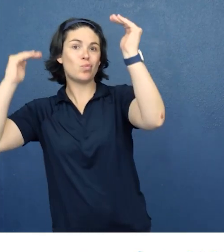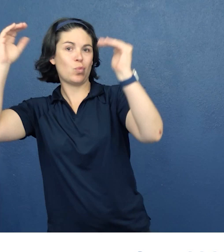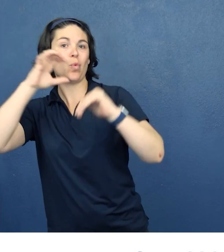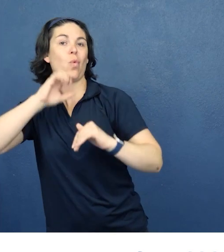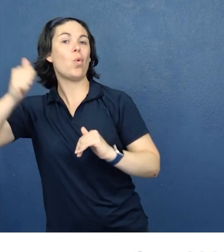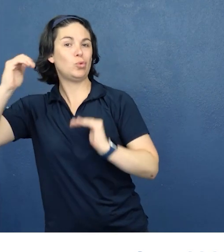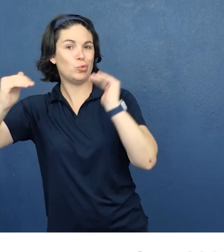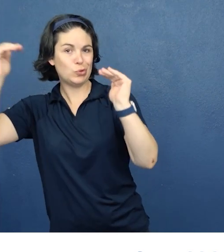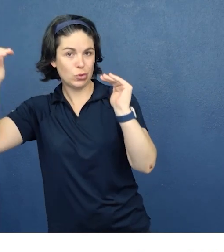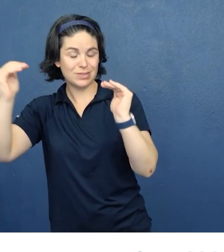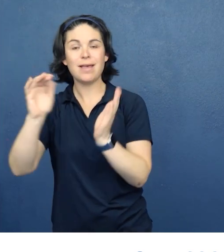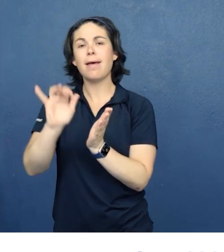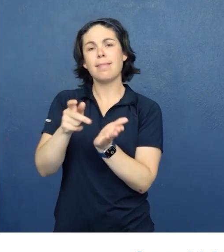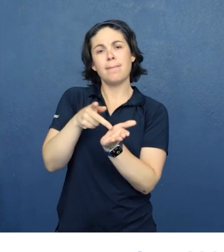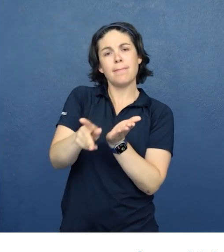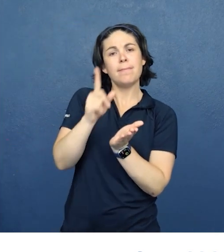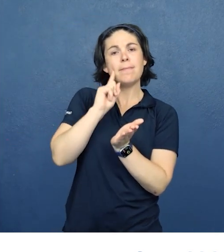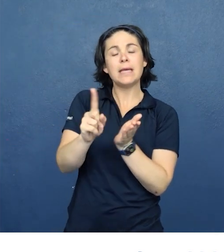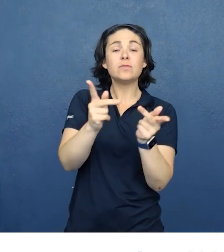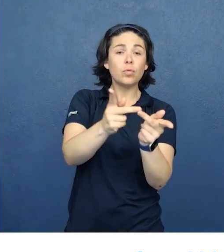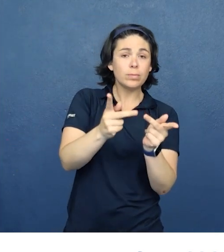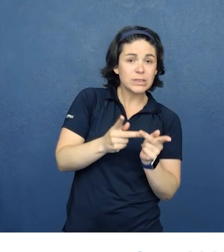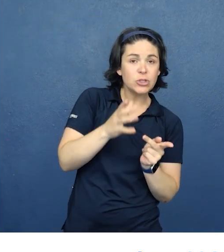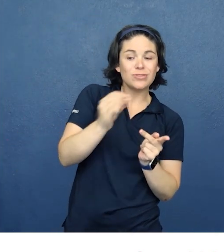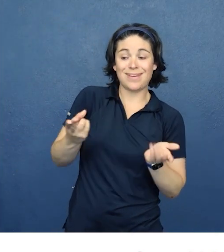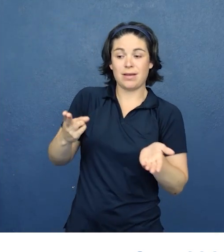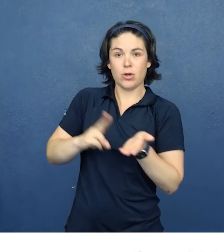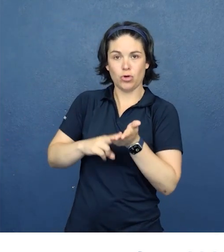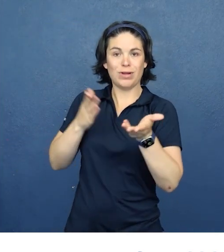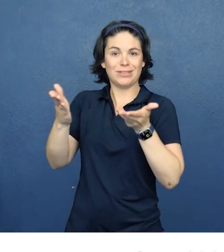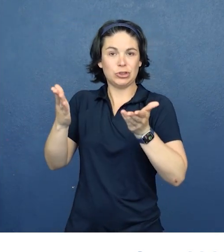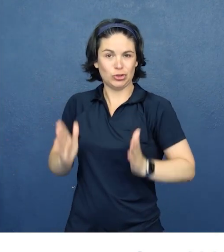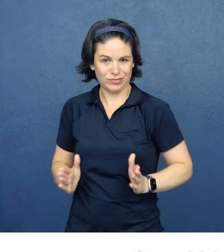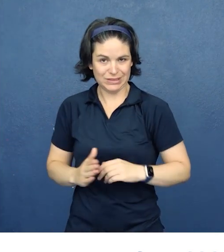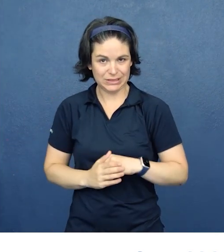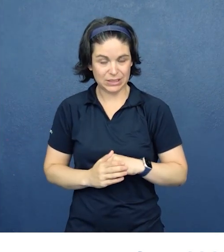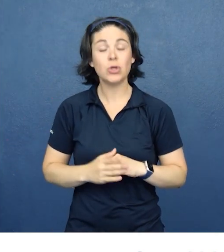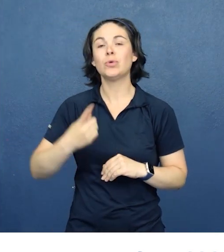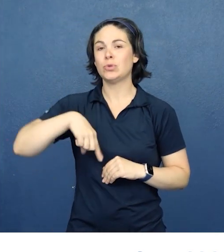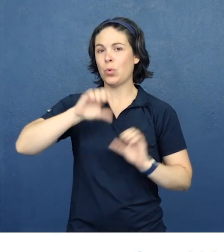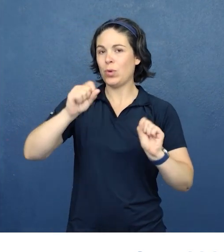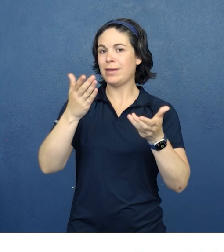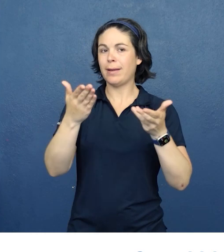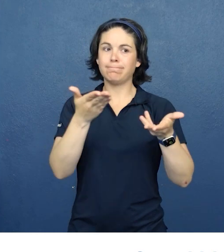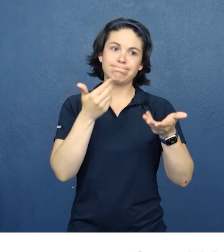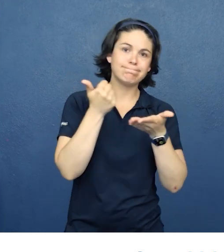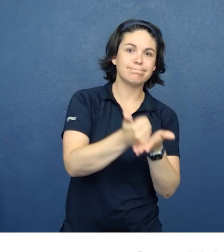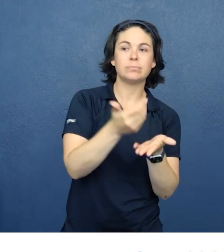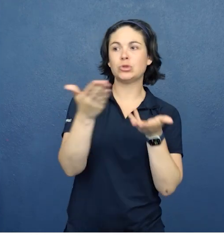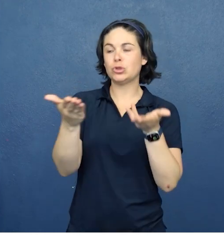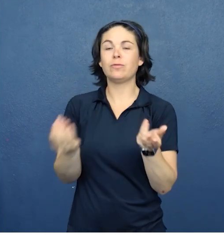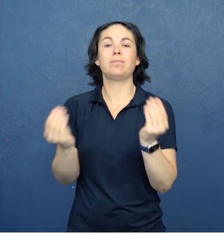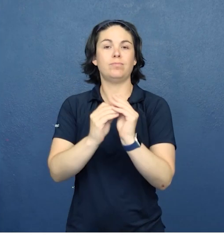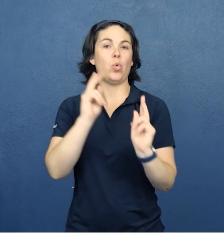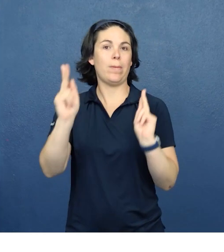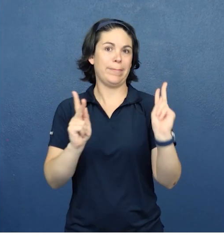older adults, and pays for positions and contracted services so the department can serve more people.